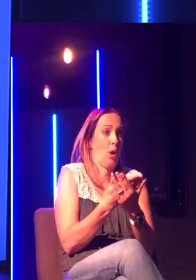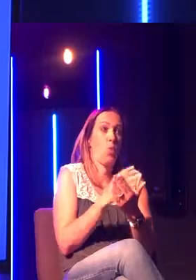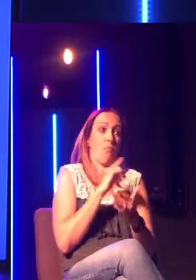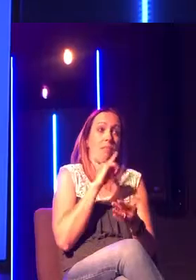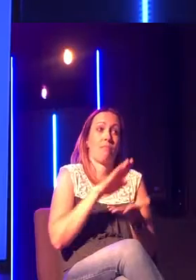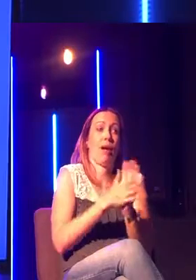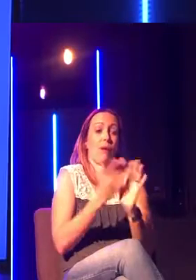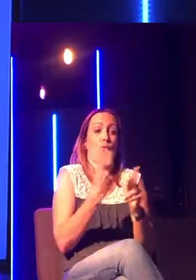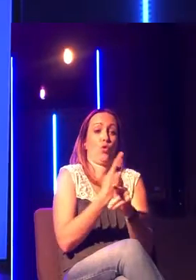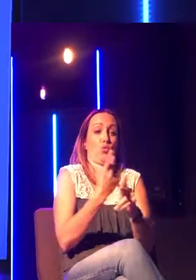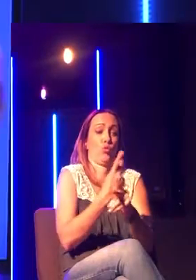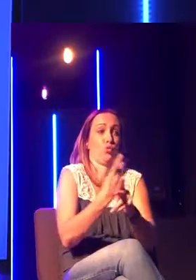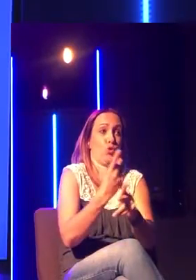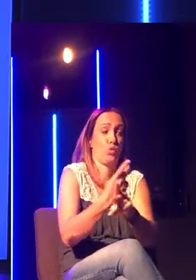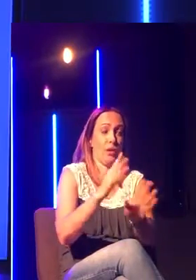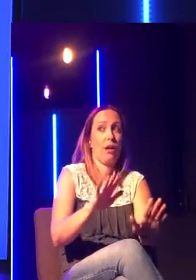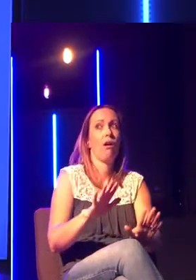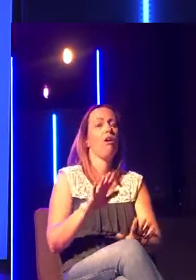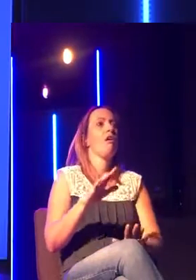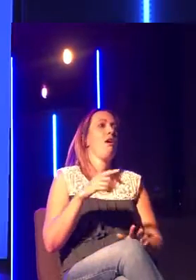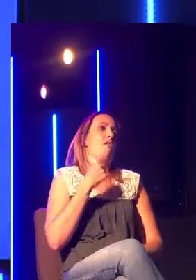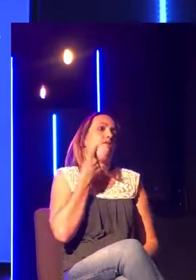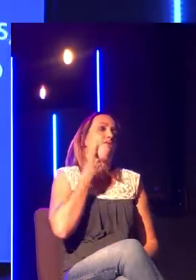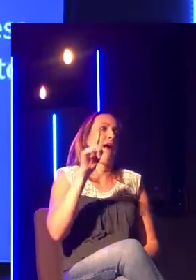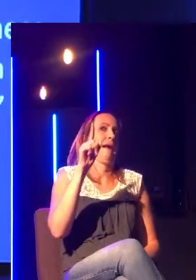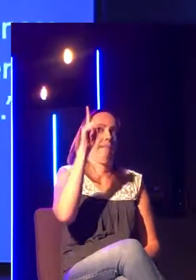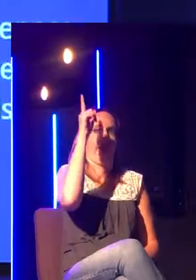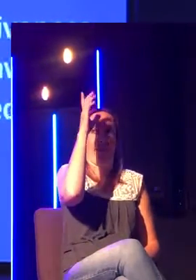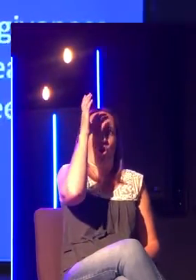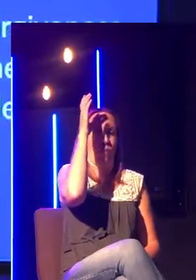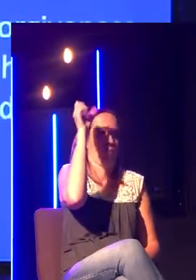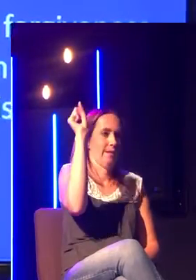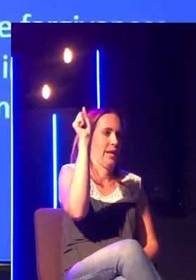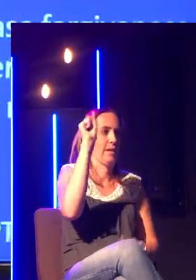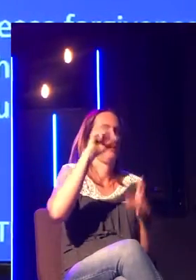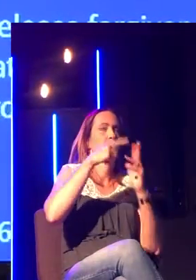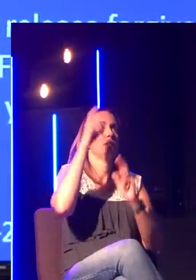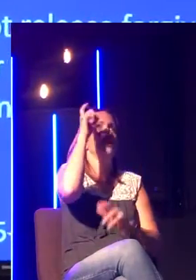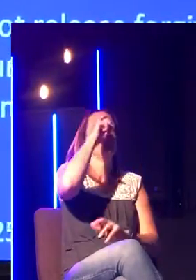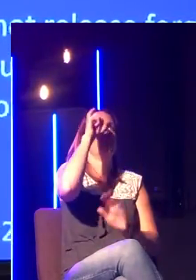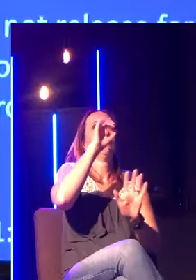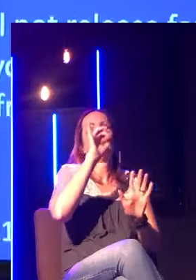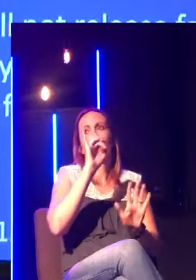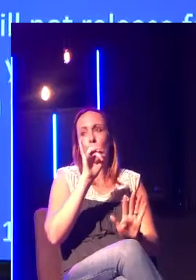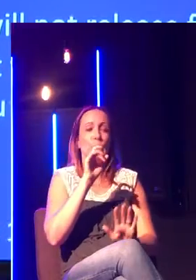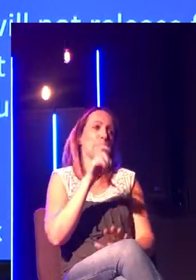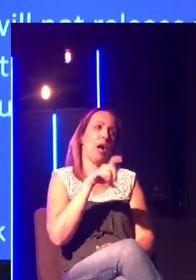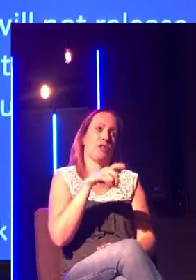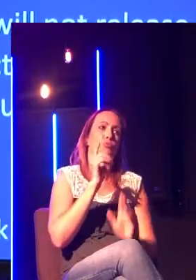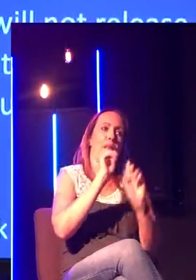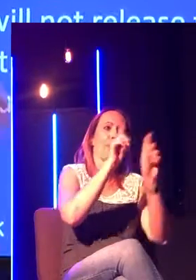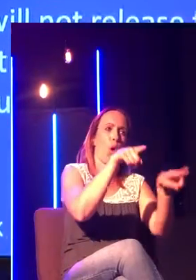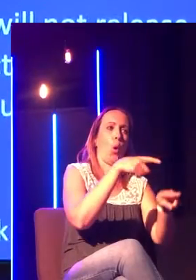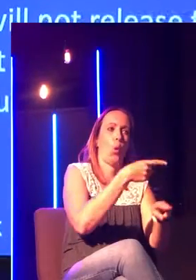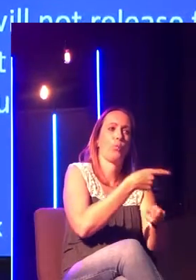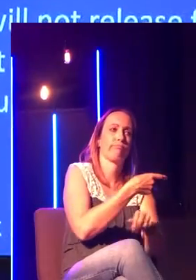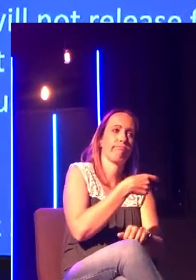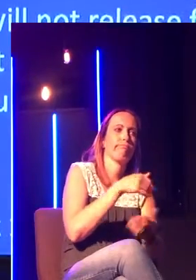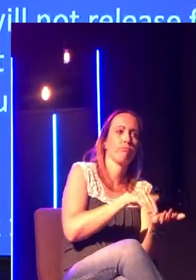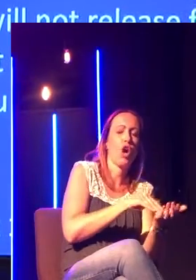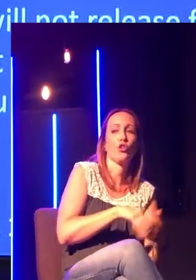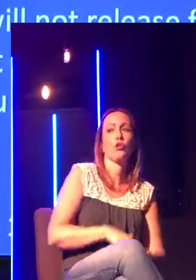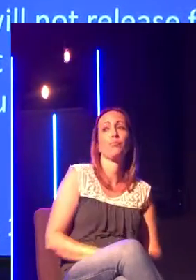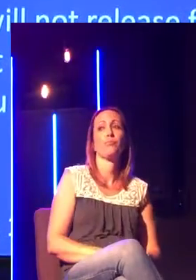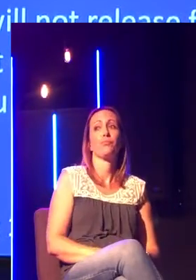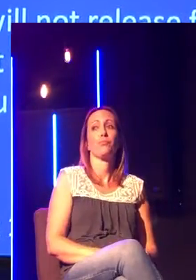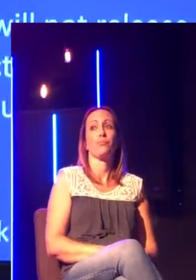getting kind of bad. And finally, that common sense started to kick in. Some of that wisdom started to kick in. I'm like, I should probably go see someone about this. I went to my grandmother's